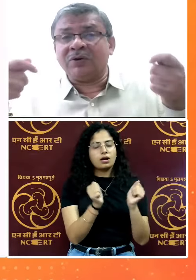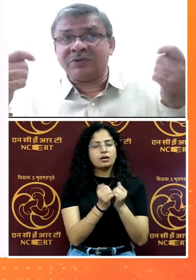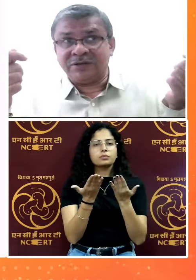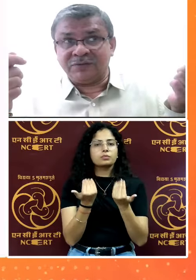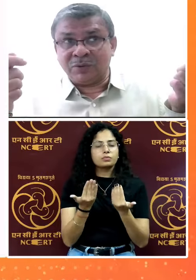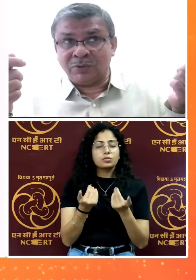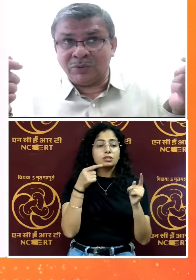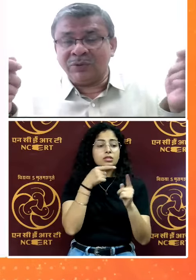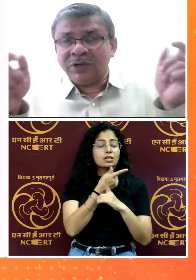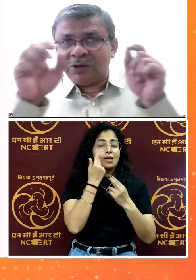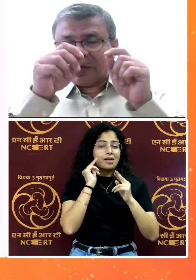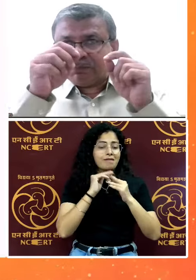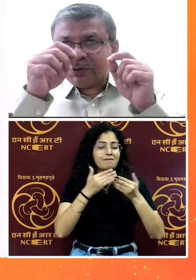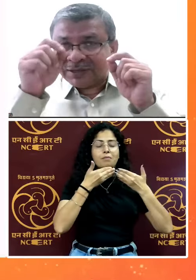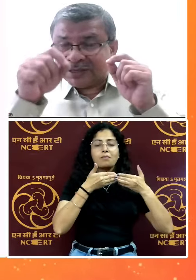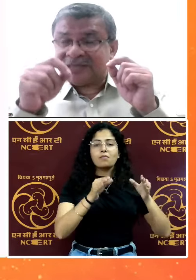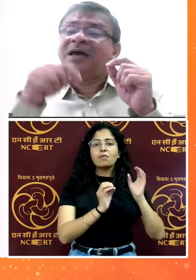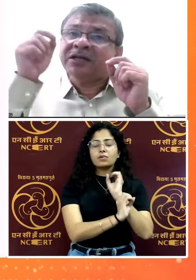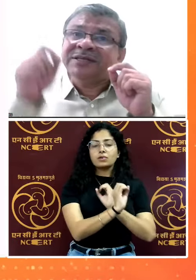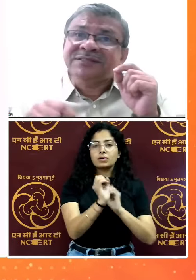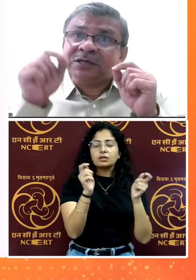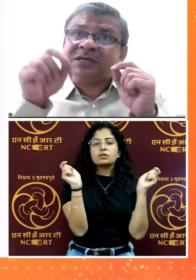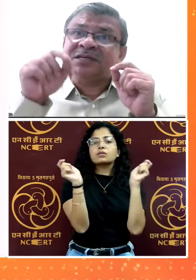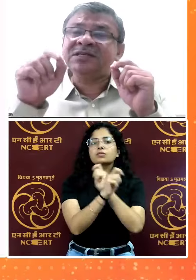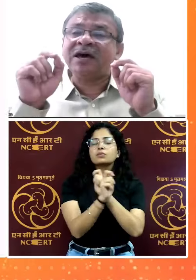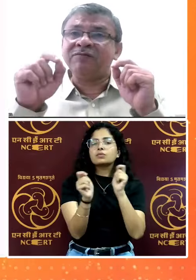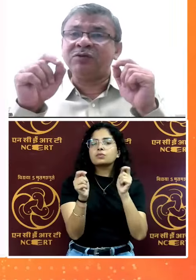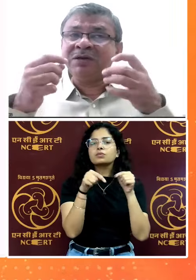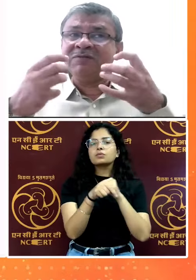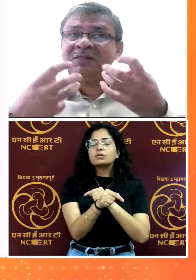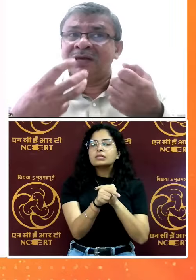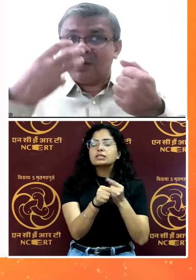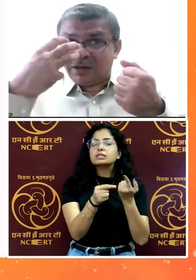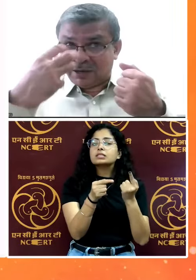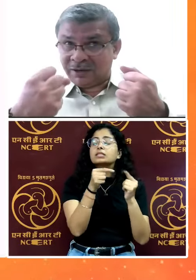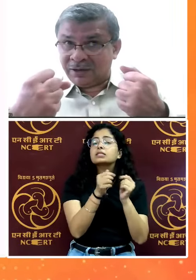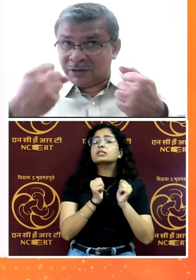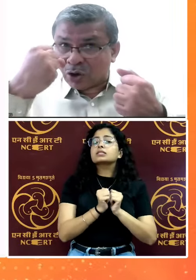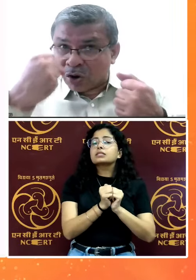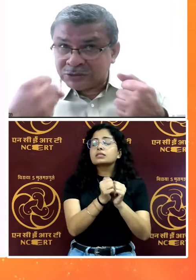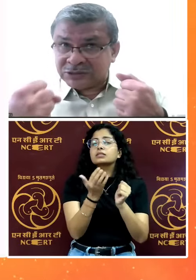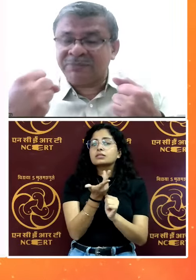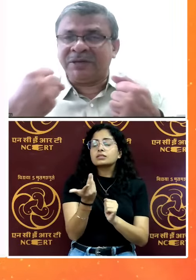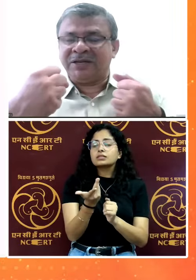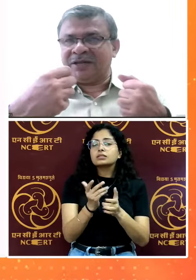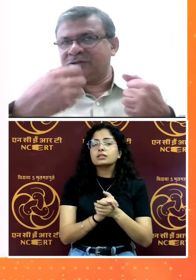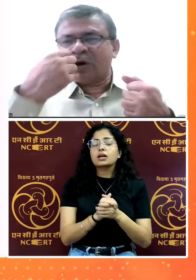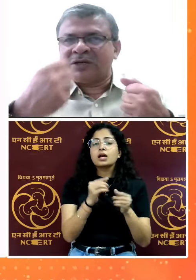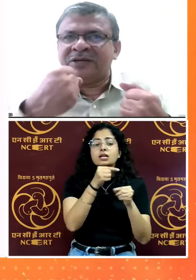window or there is no door, you can put curtain, and these curtains have to be with cotton materials. Cotton is a